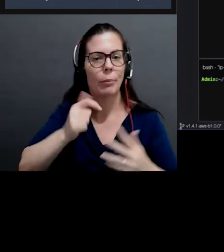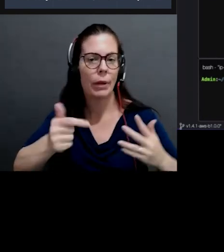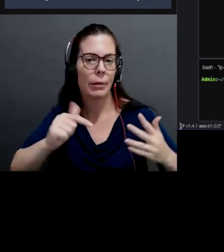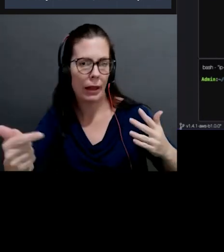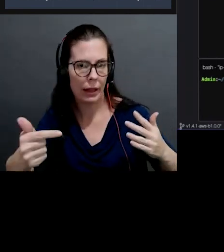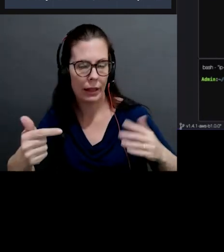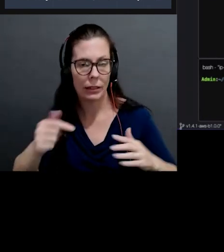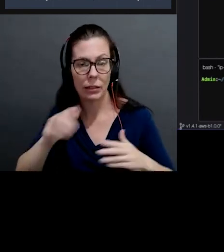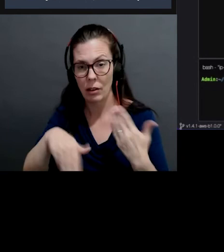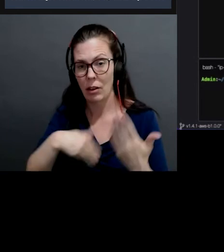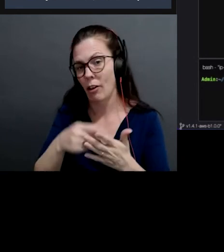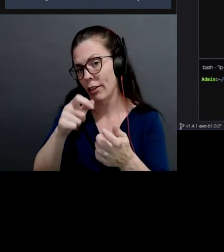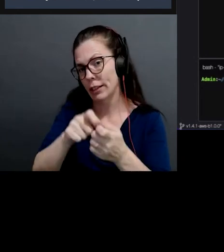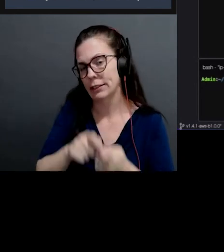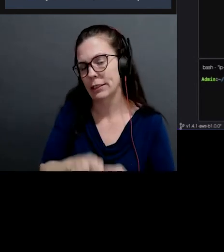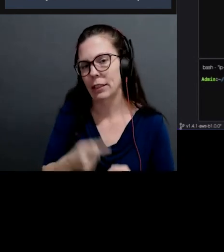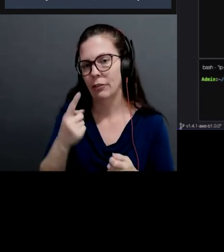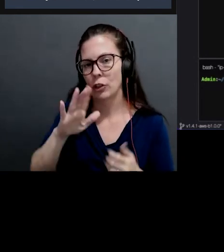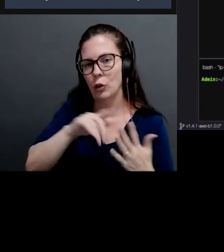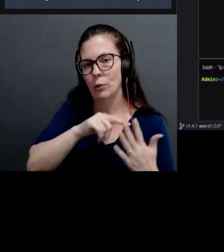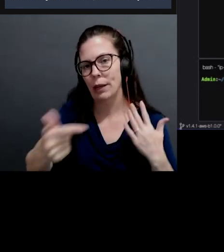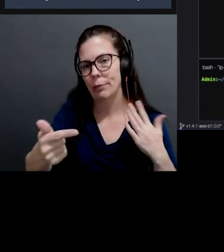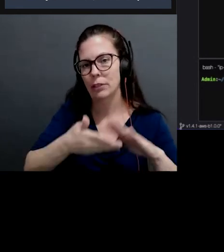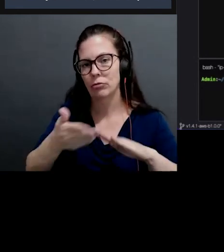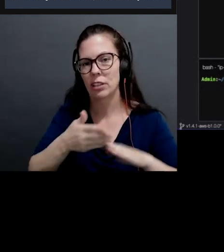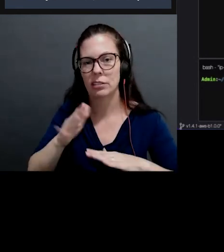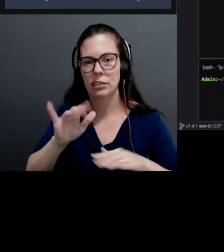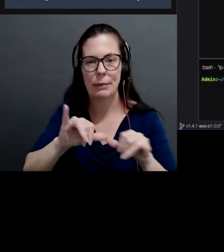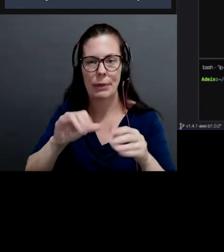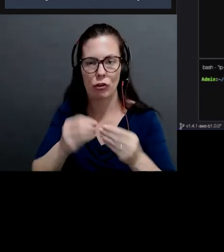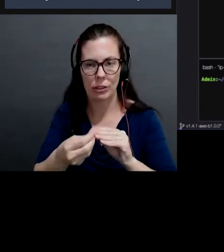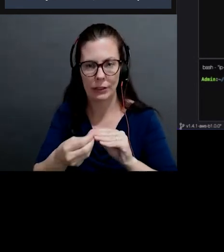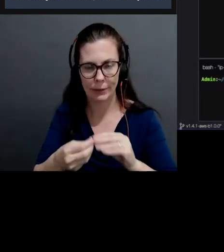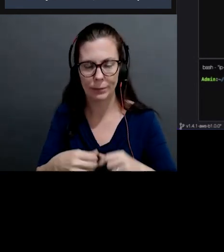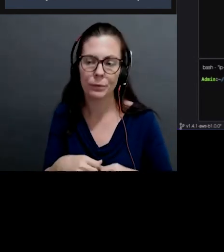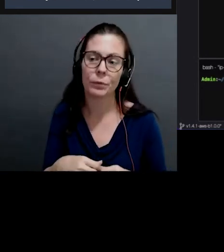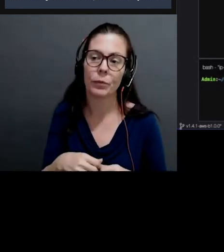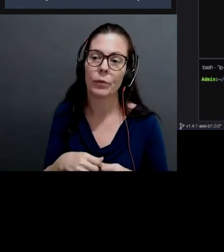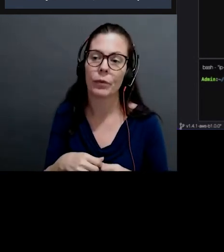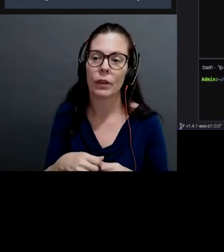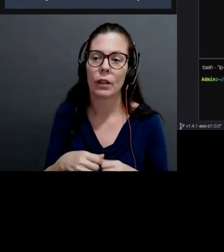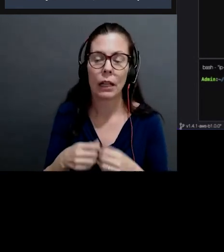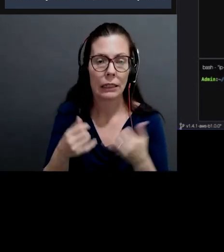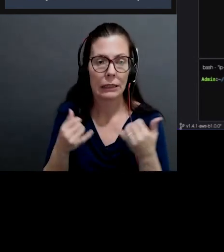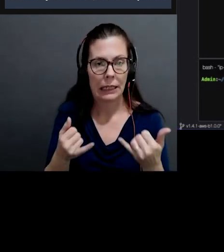the details for your pipeline runs and metrics. Now, if we have to query